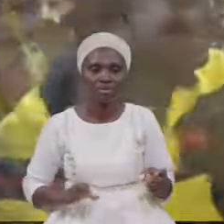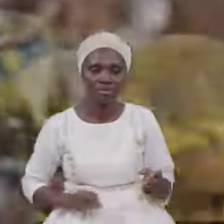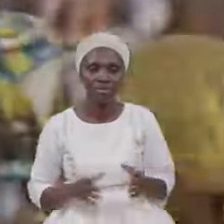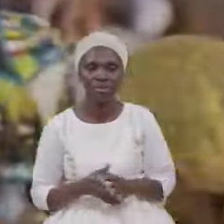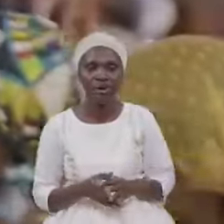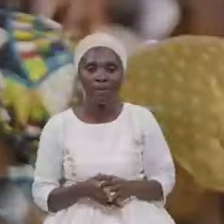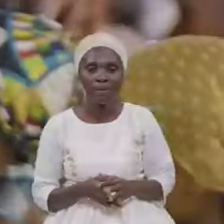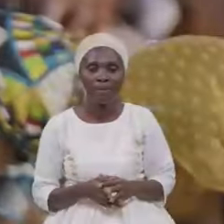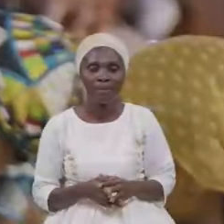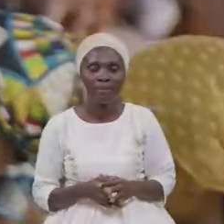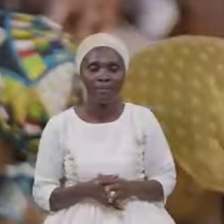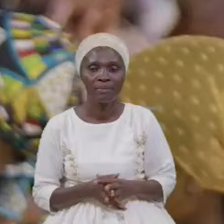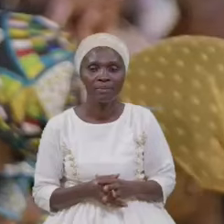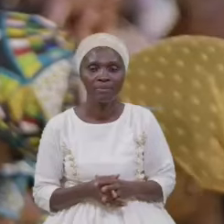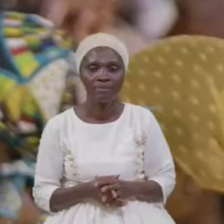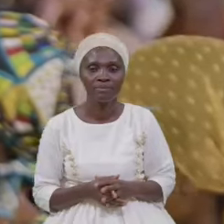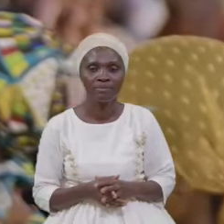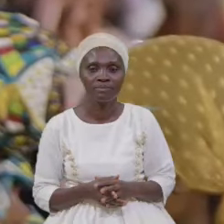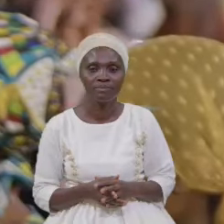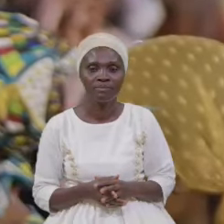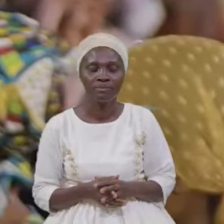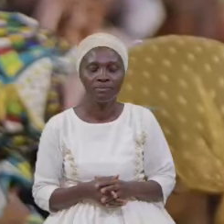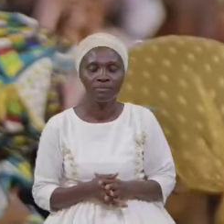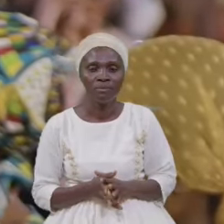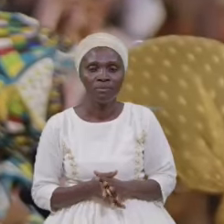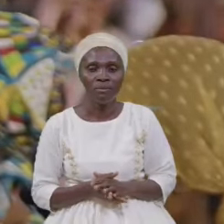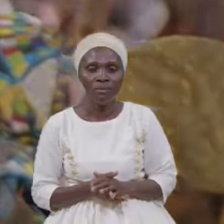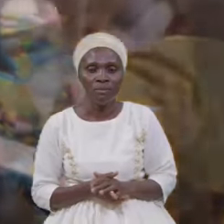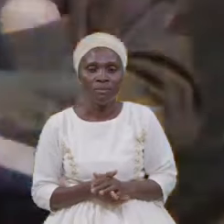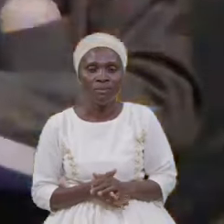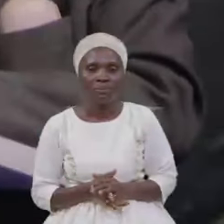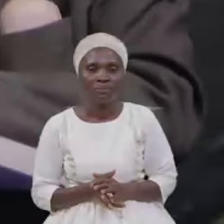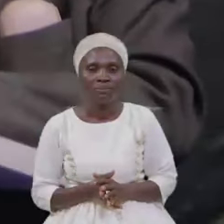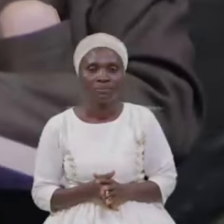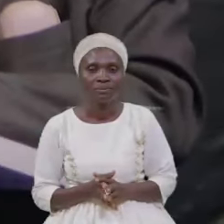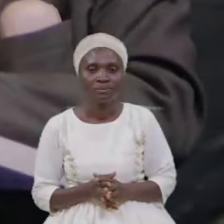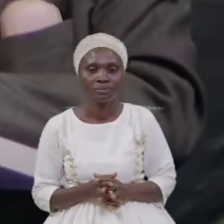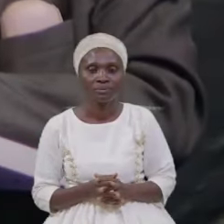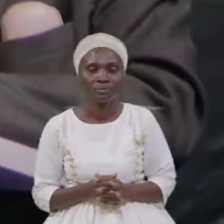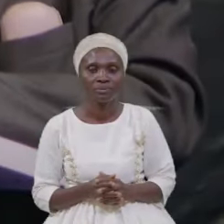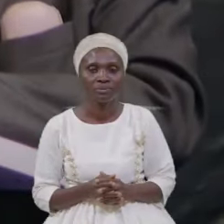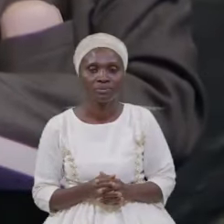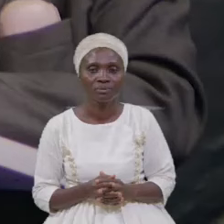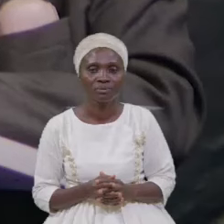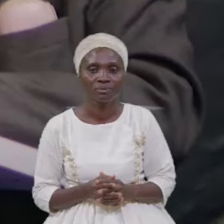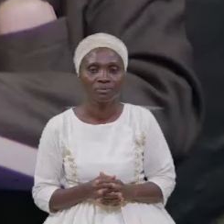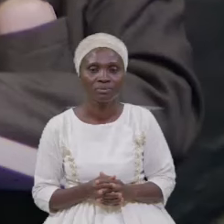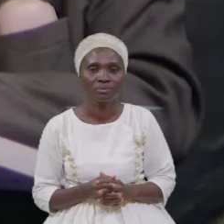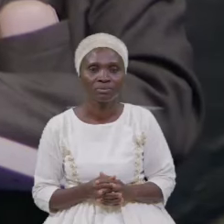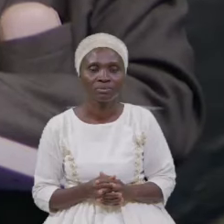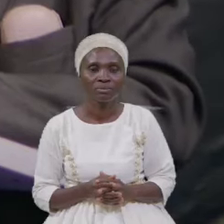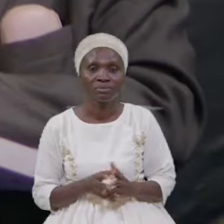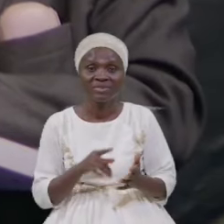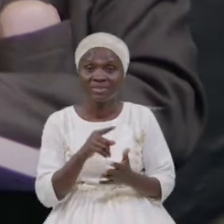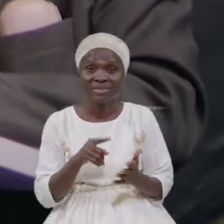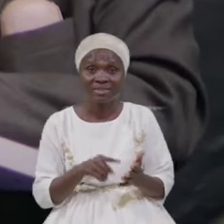seen, you'll be located. This is the great experience, the greatest and foundational